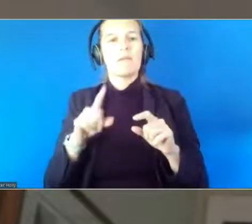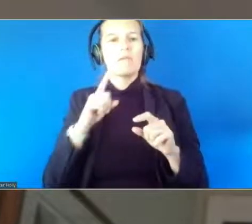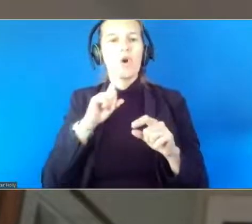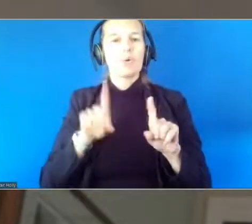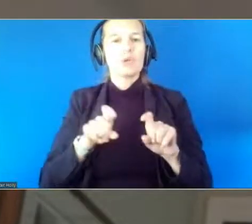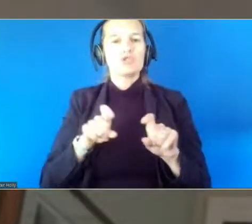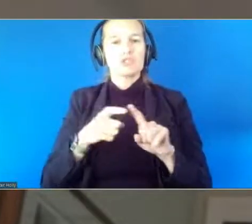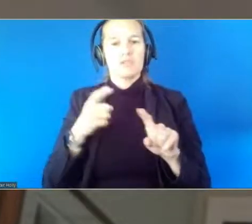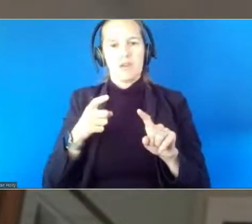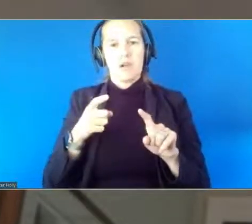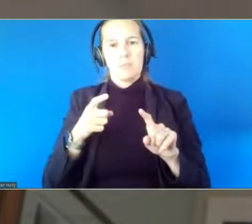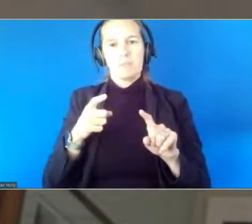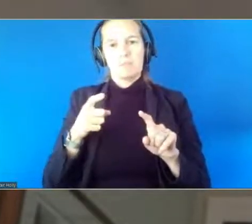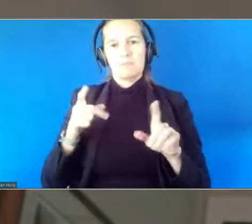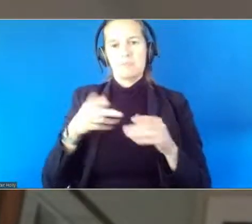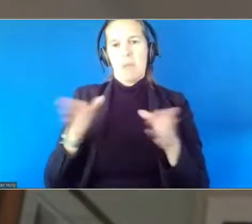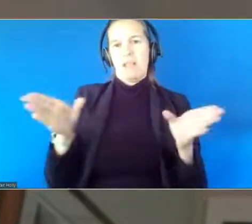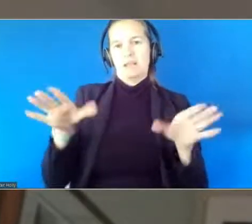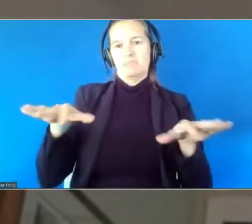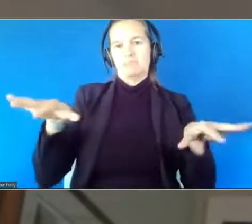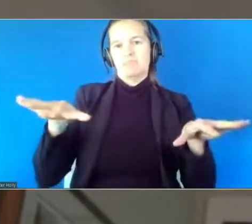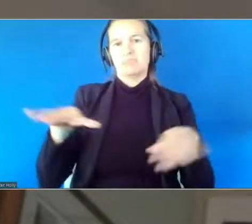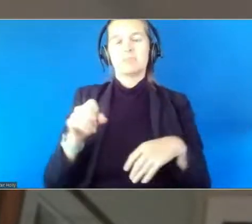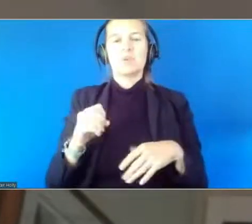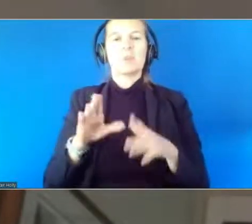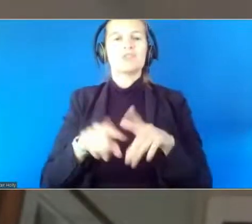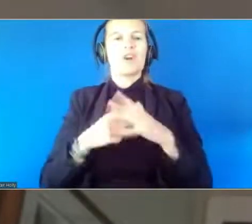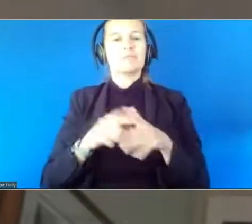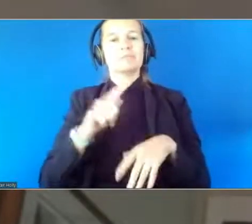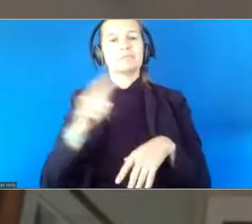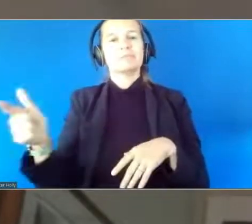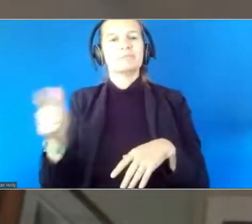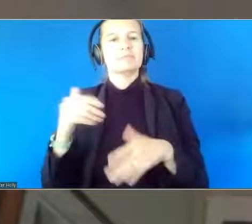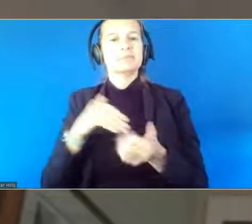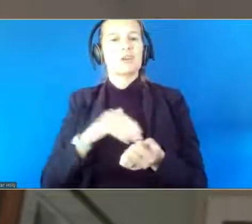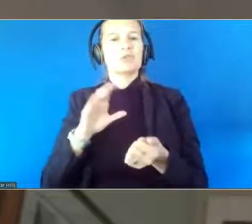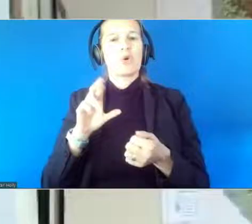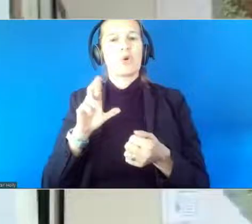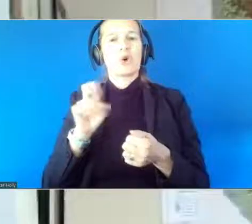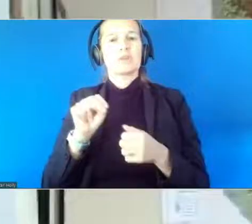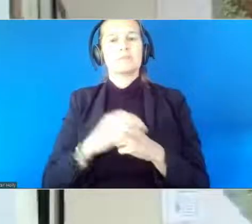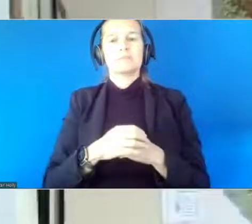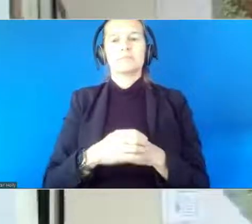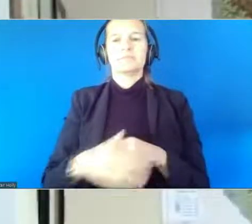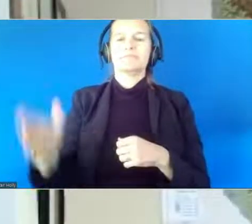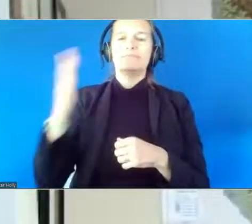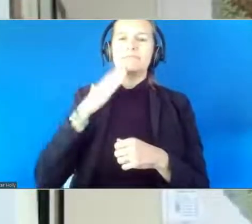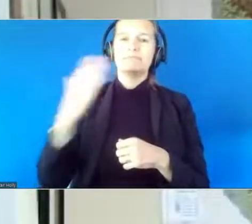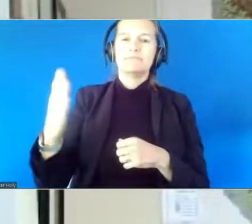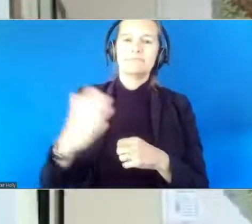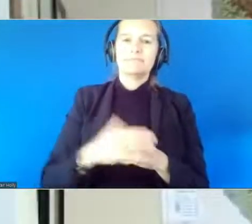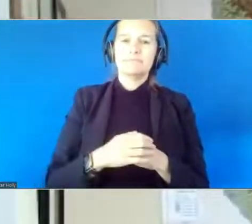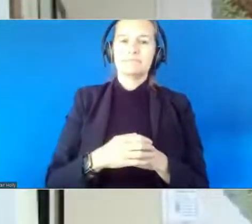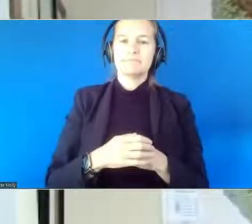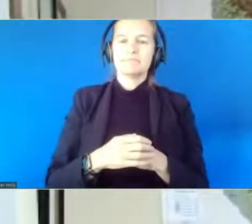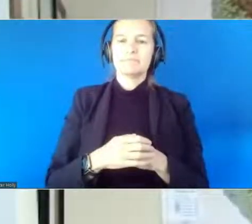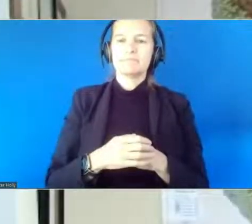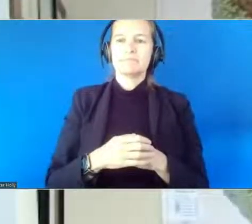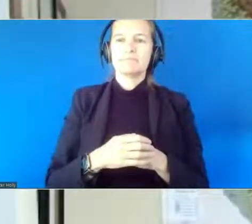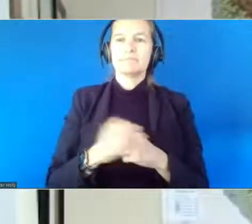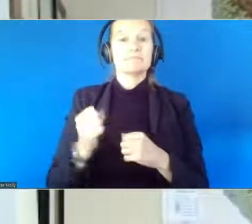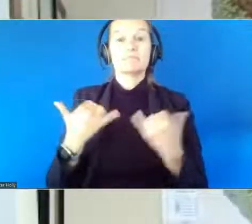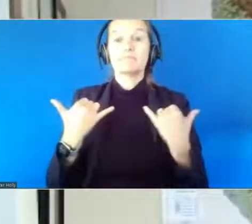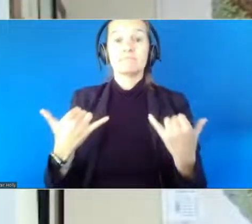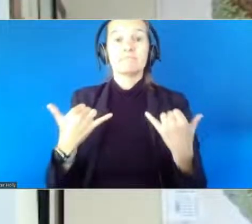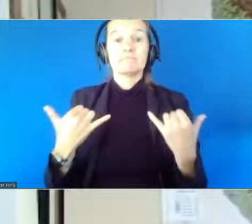well. So let's get started. I'll hand things over to Dr. Coren. Thank you. So at this point,